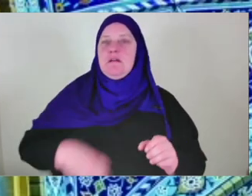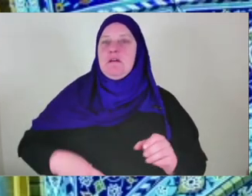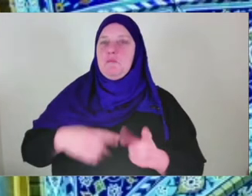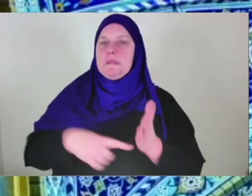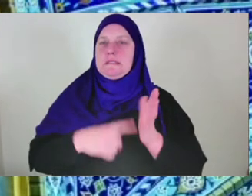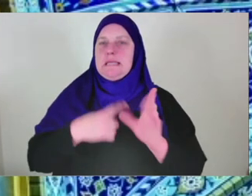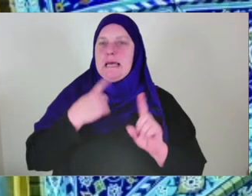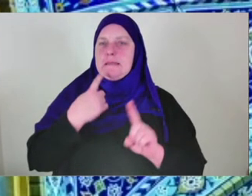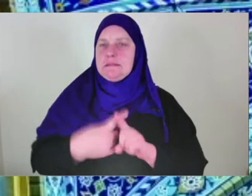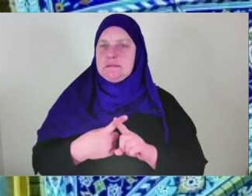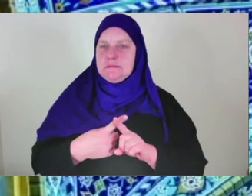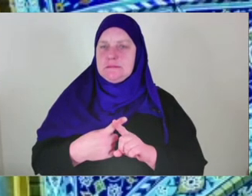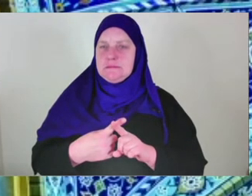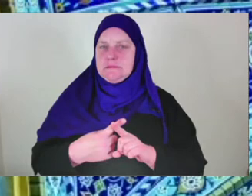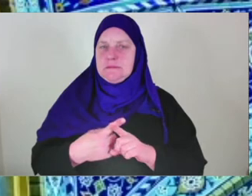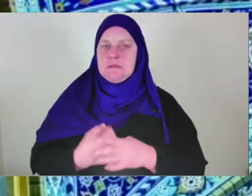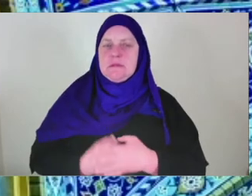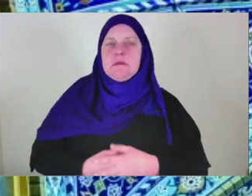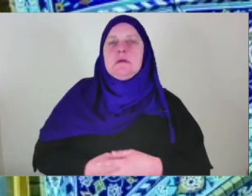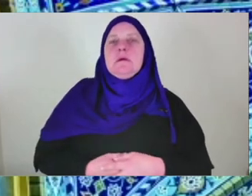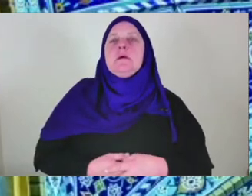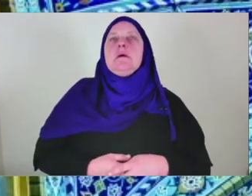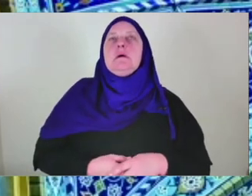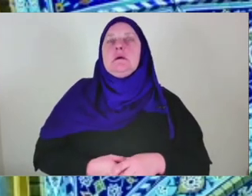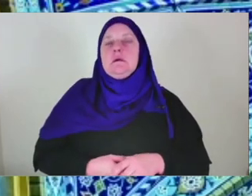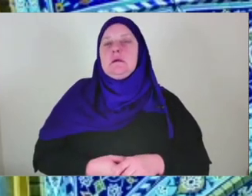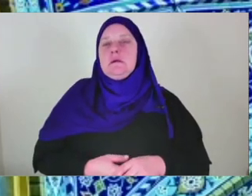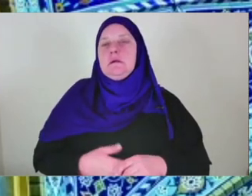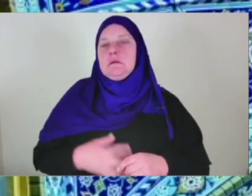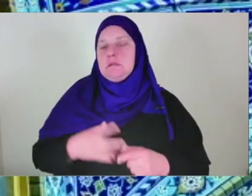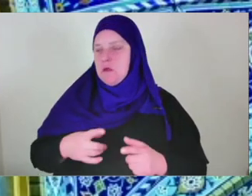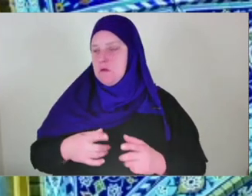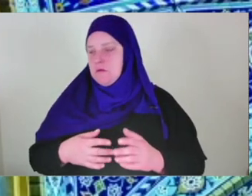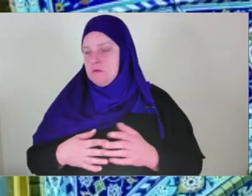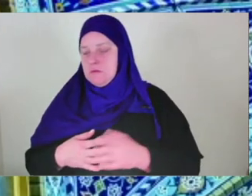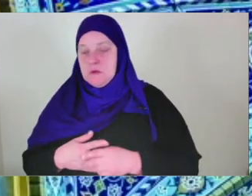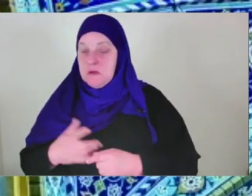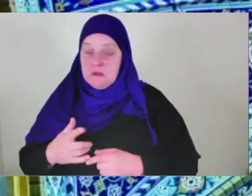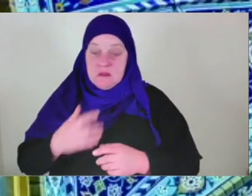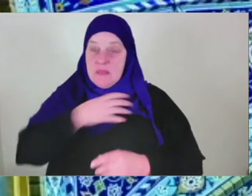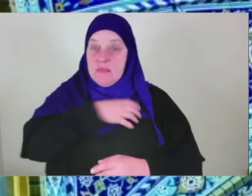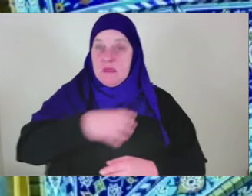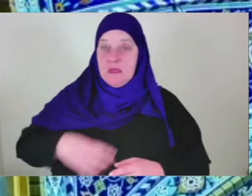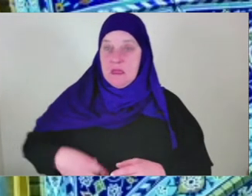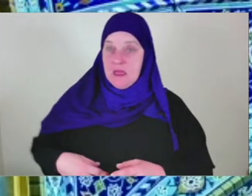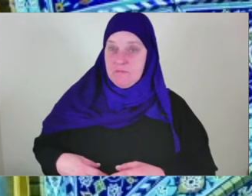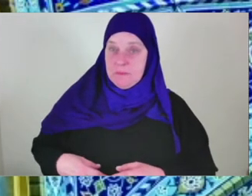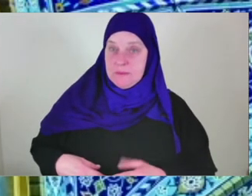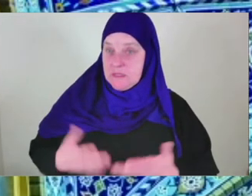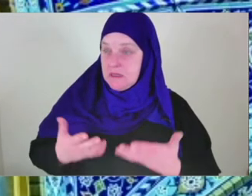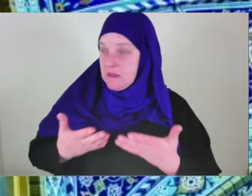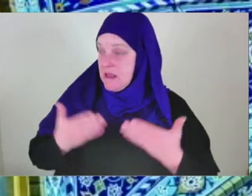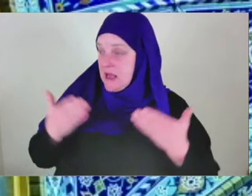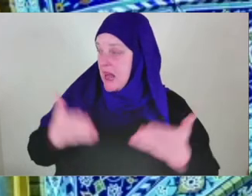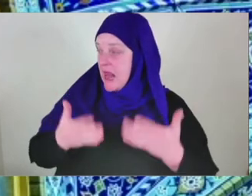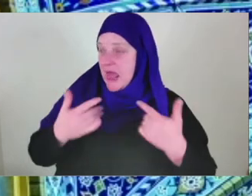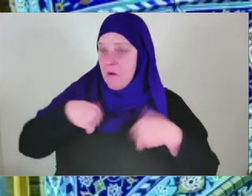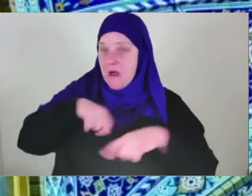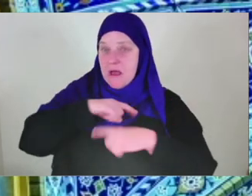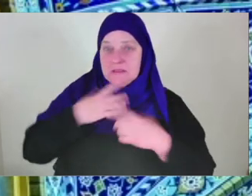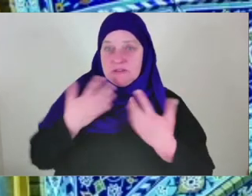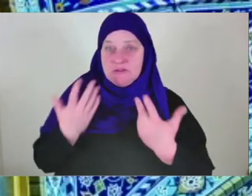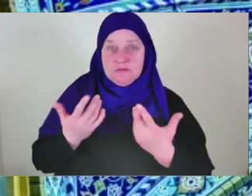cause, but they will not accept it from you to spend it as you wish for charity causes or anything. There